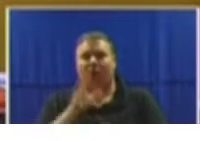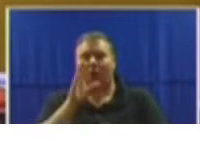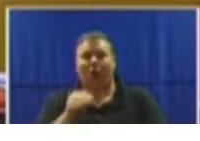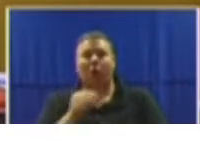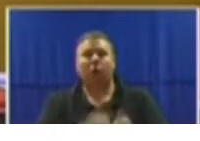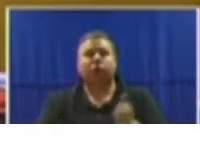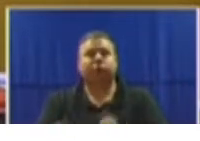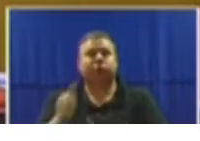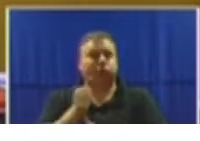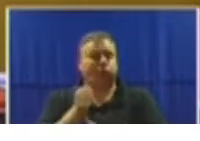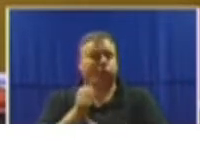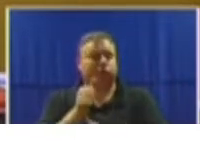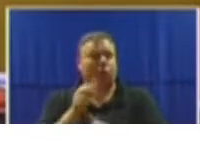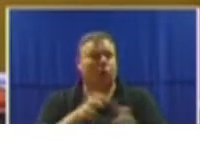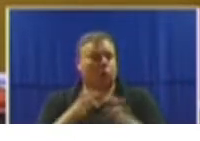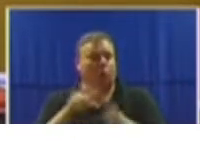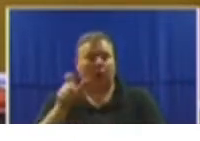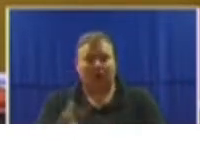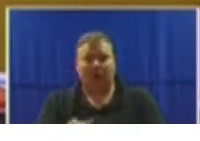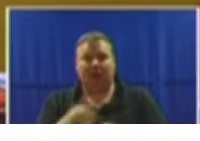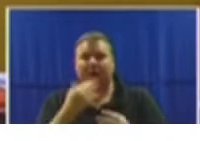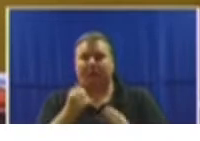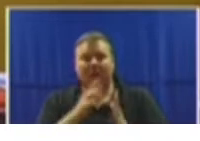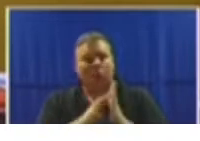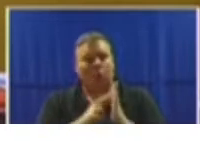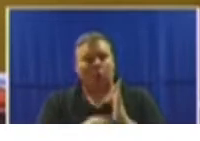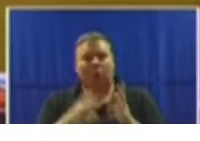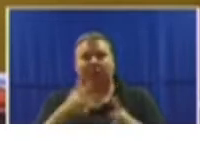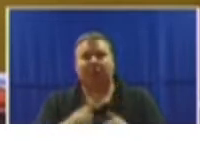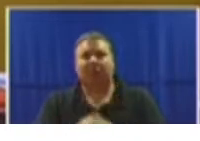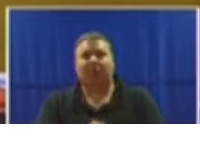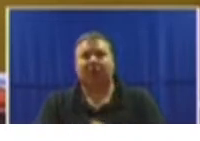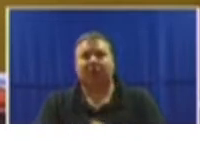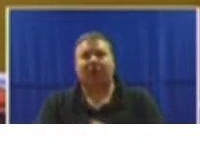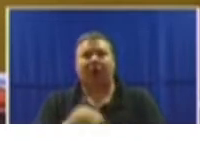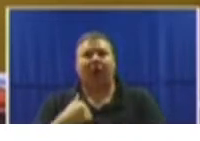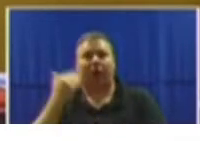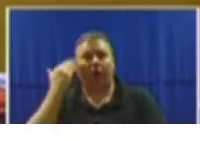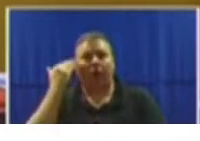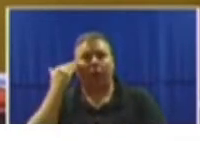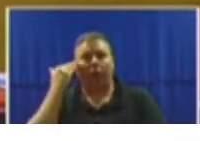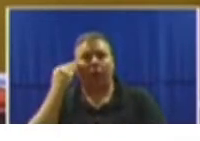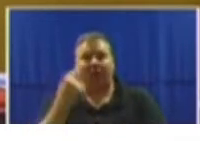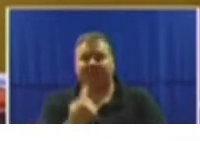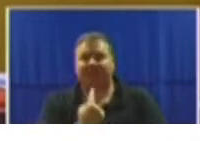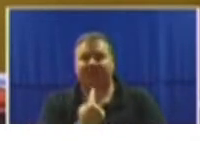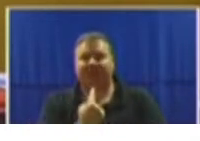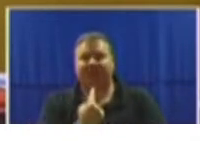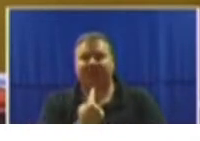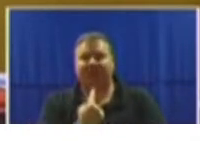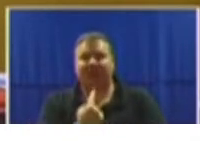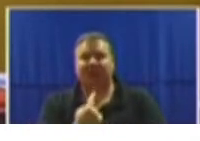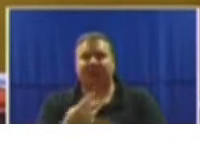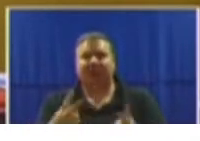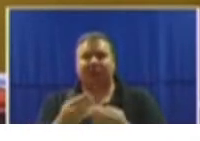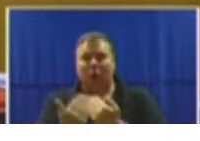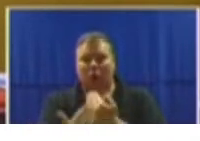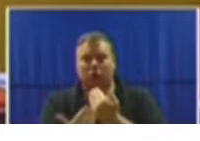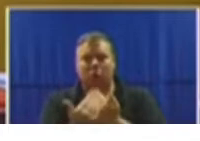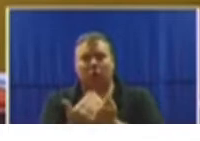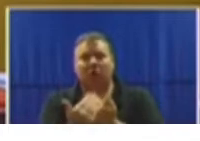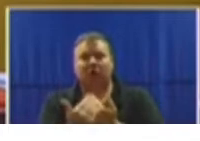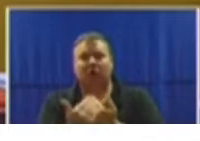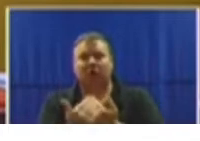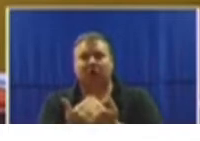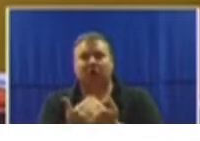committee. I think it would be proper that when a member, I know that our microphones are very short, and maybe